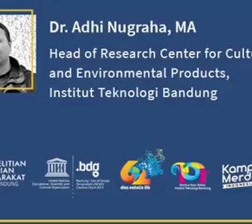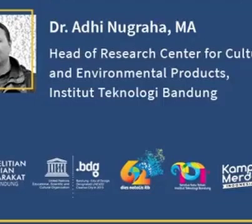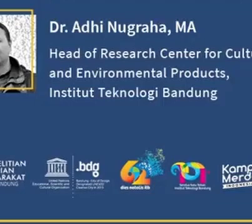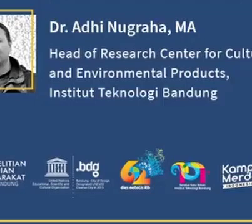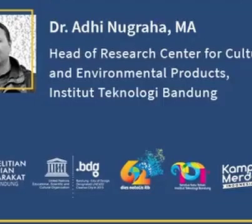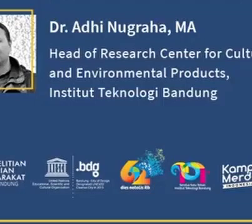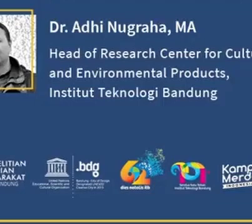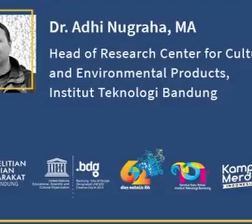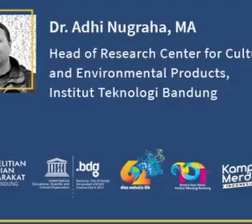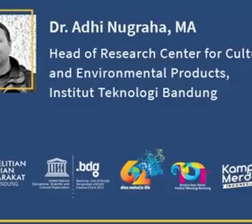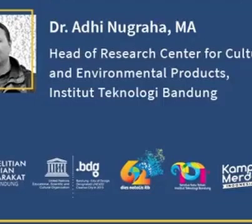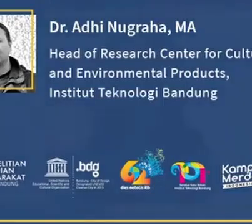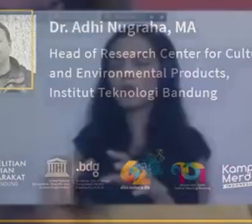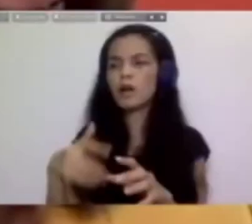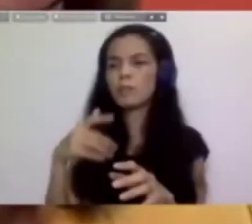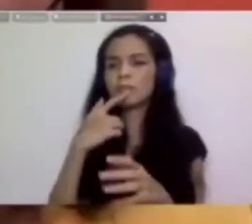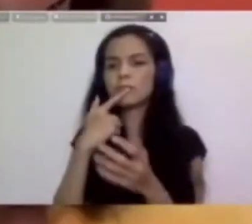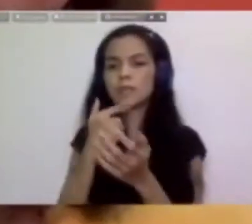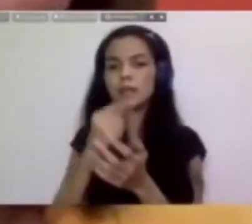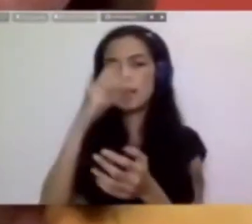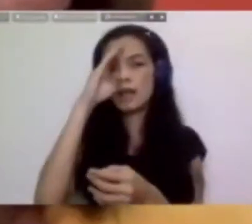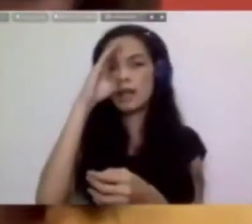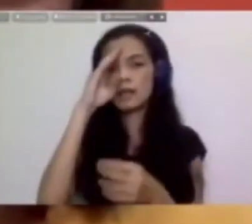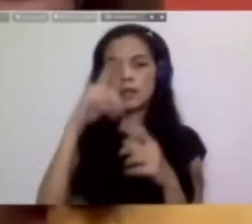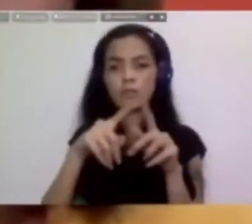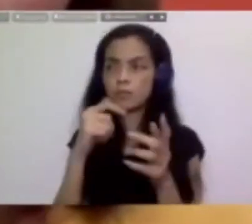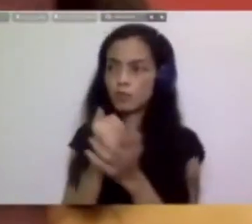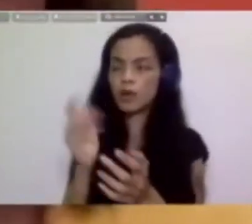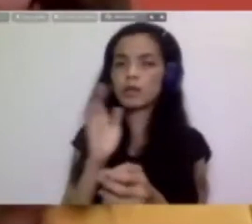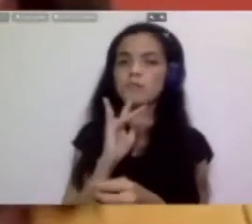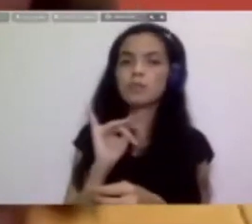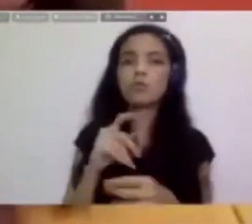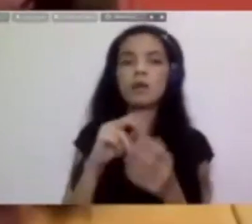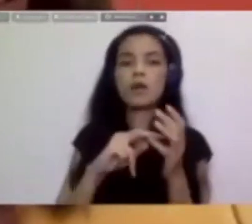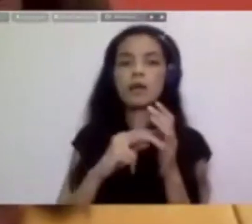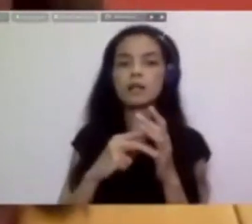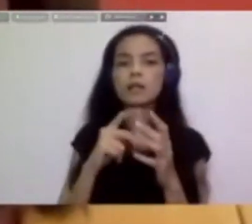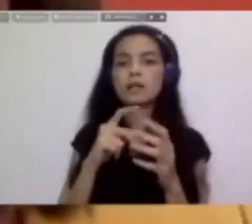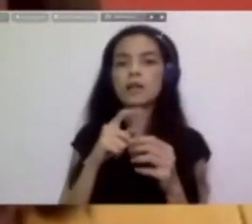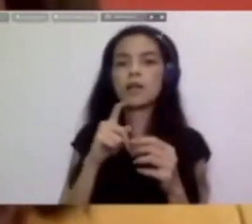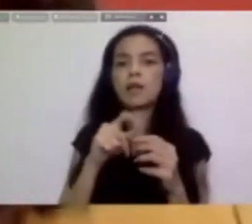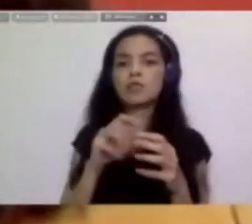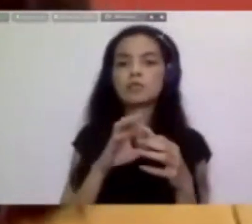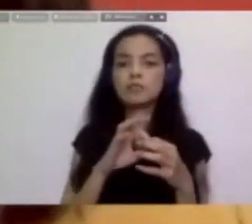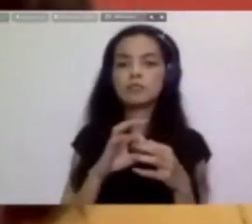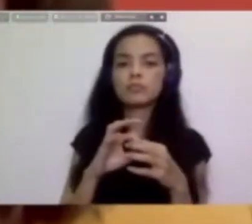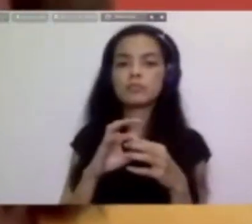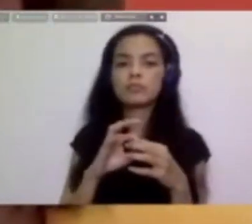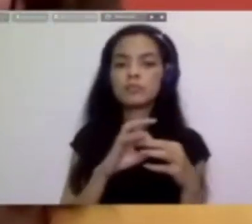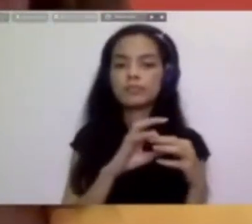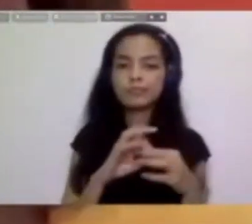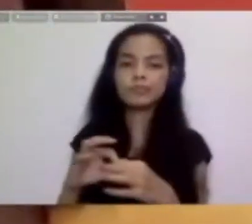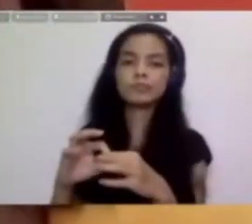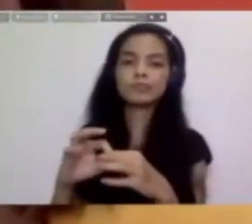a massive work that we should do with women, but also with men, mostly with men, actually,